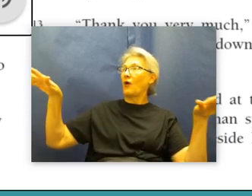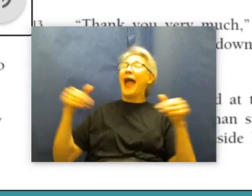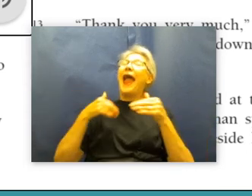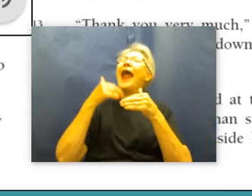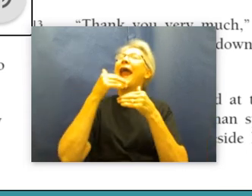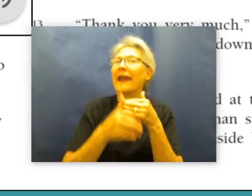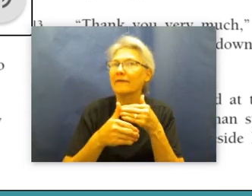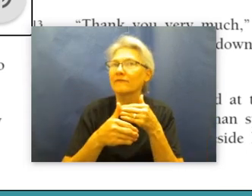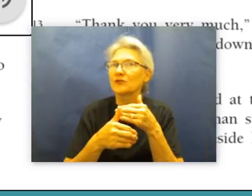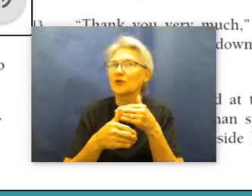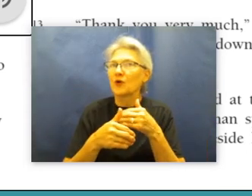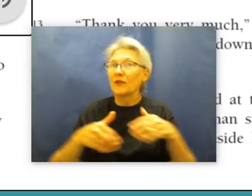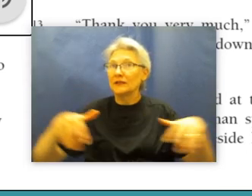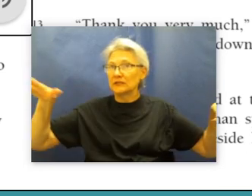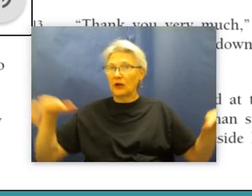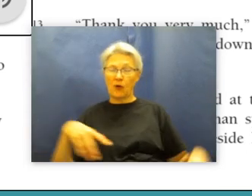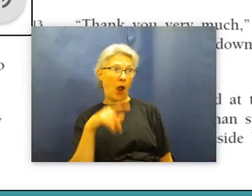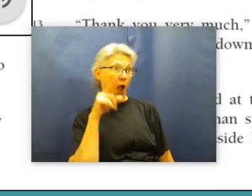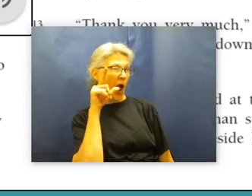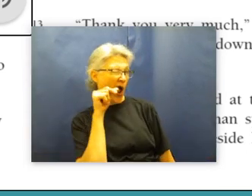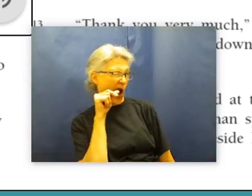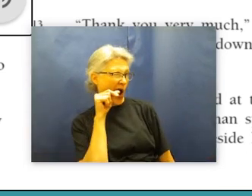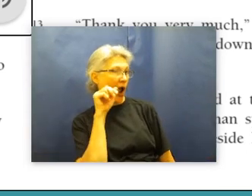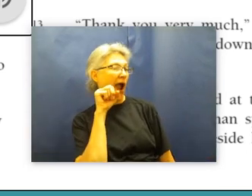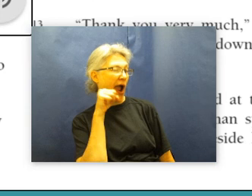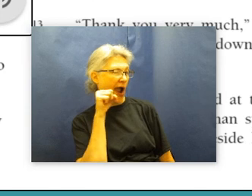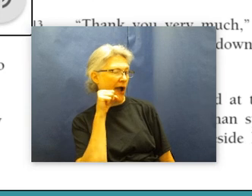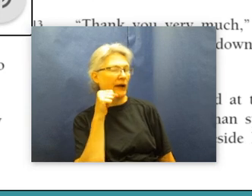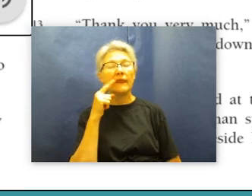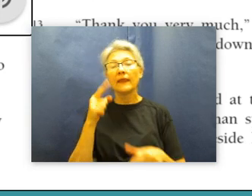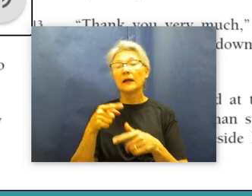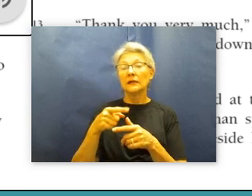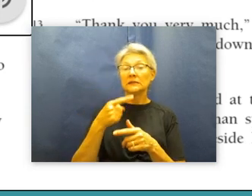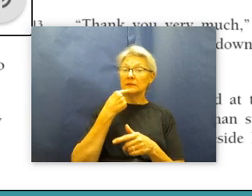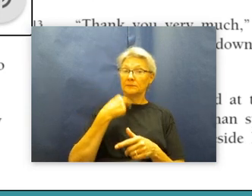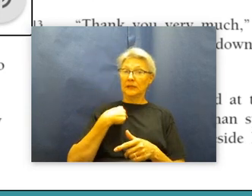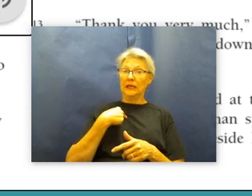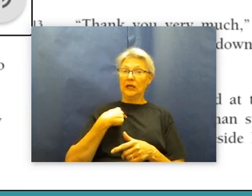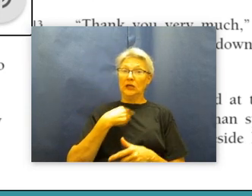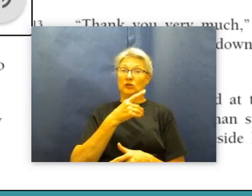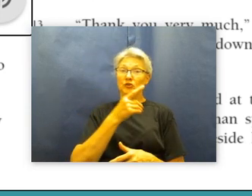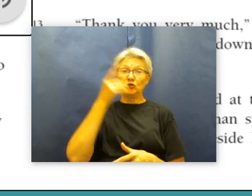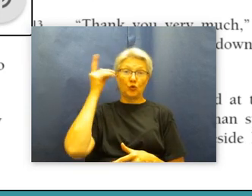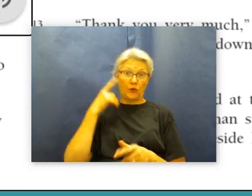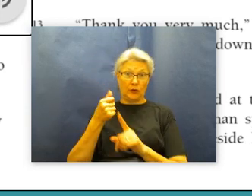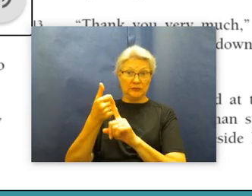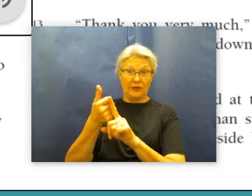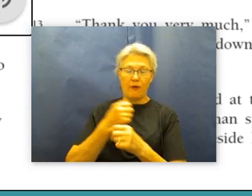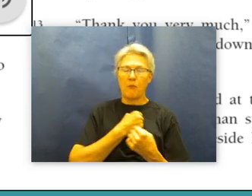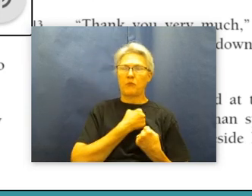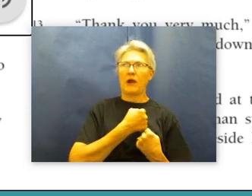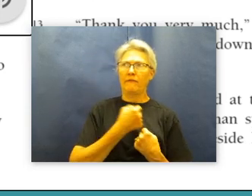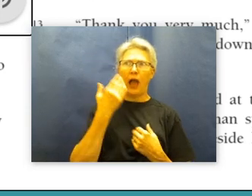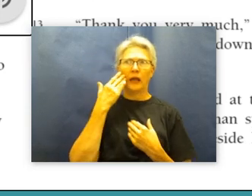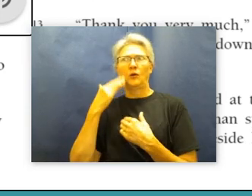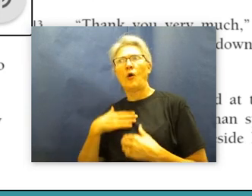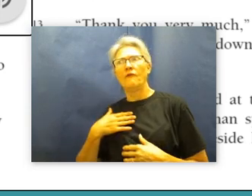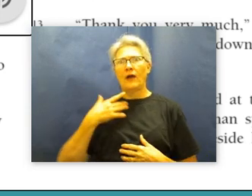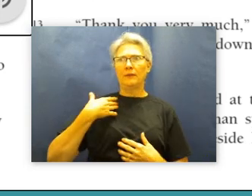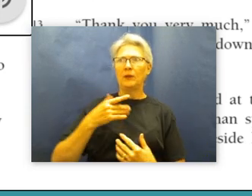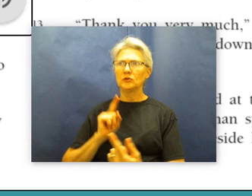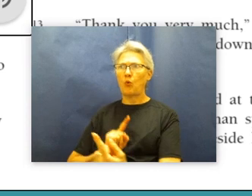at her. To me, that reconfirmed that Dorothy is brave, because I don't know if I would be willing to walk up